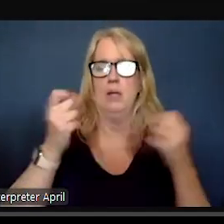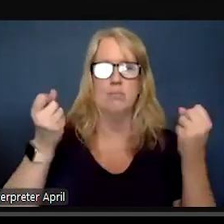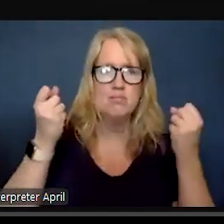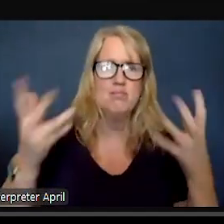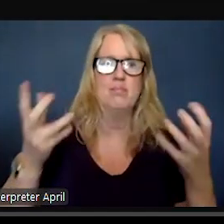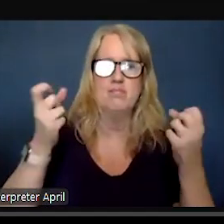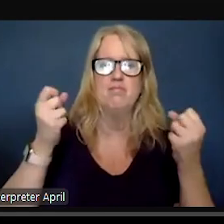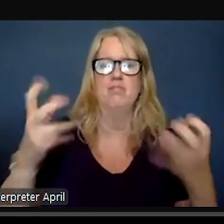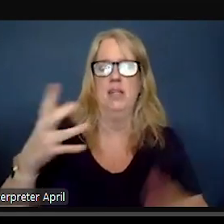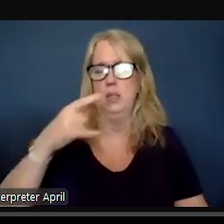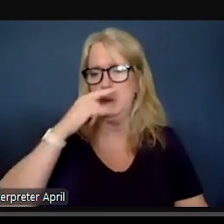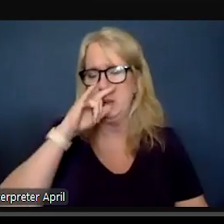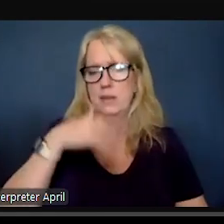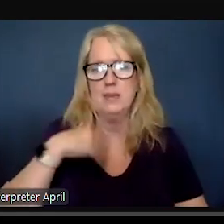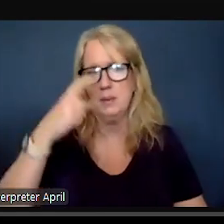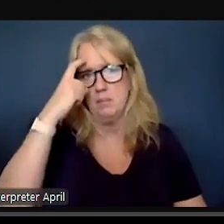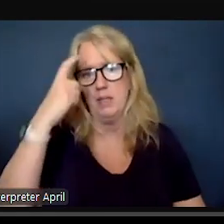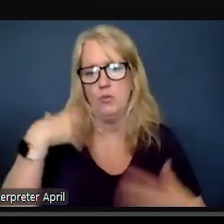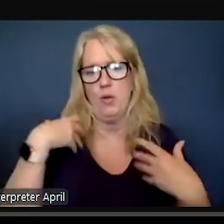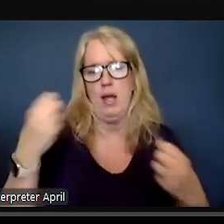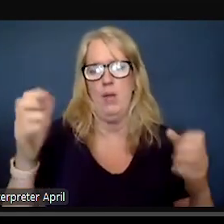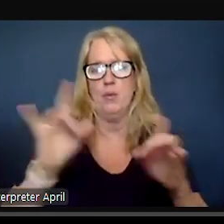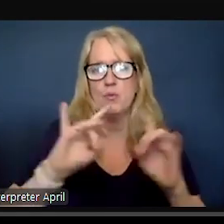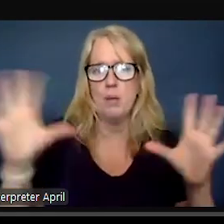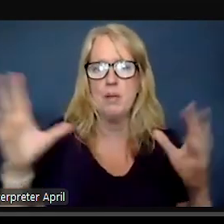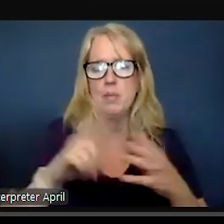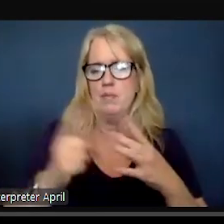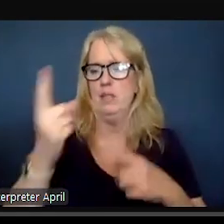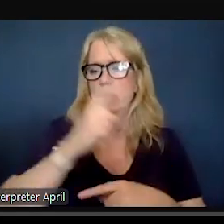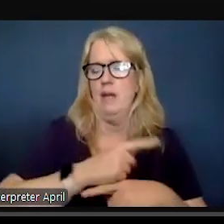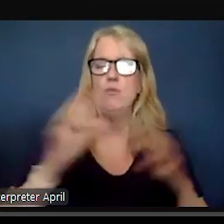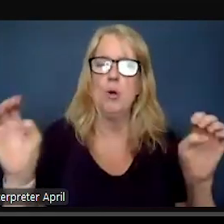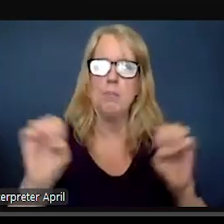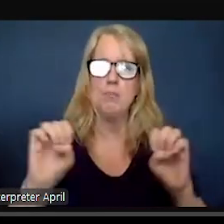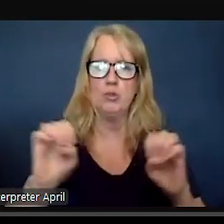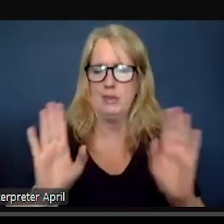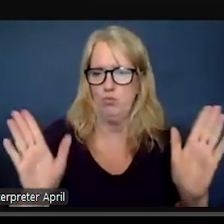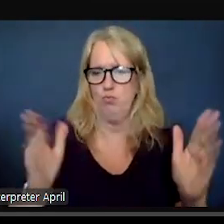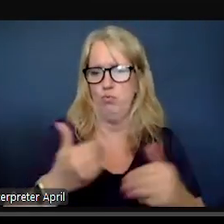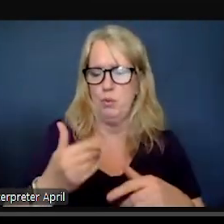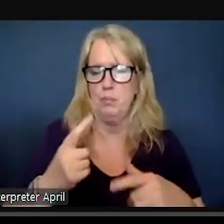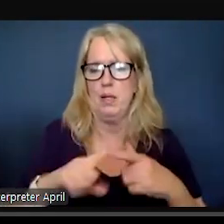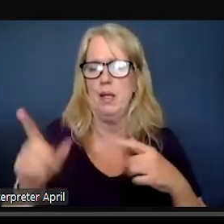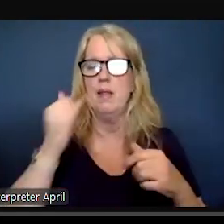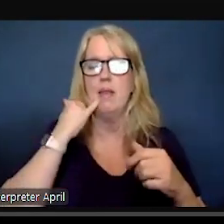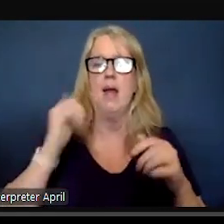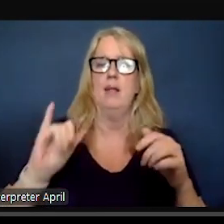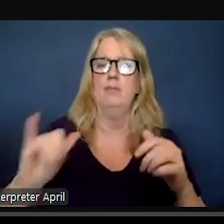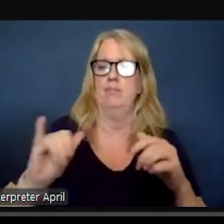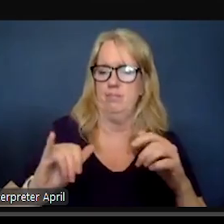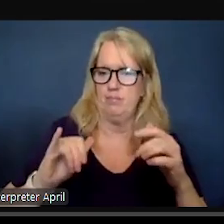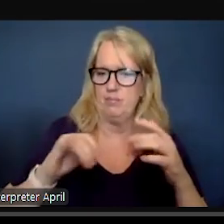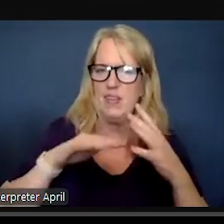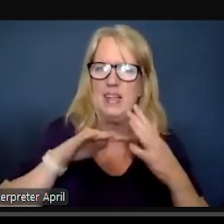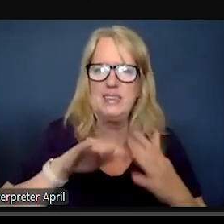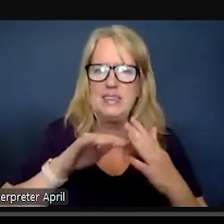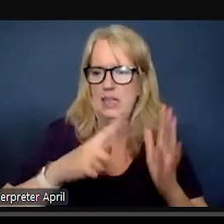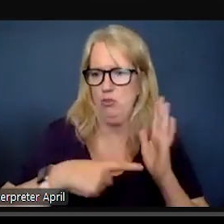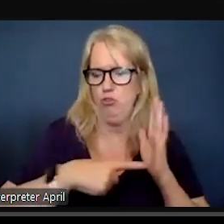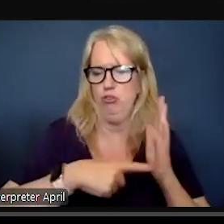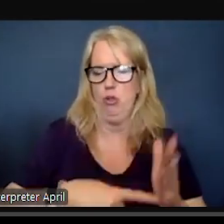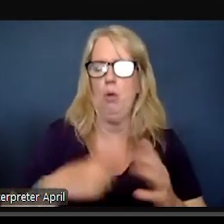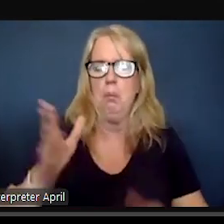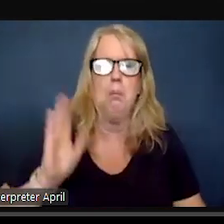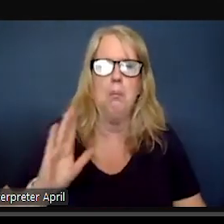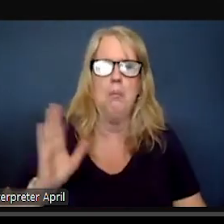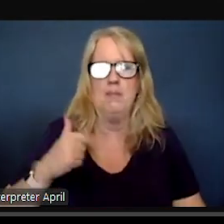kids in mental health crisis are stuck for days in hospital emergency rooms, a study finds. And so in the past, we